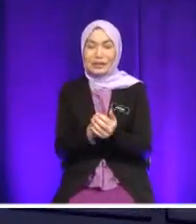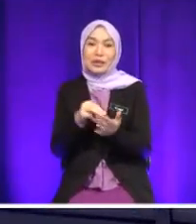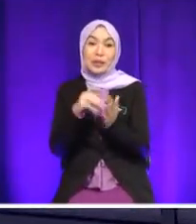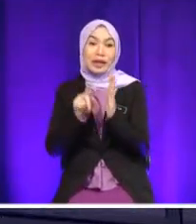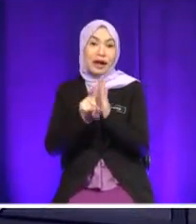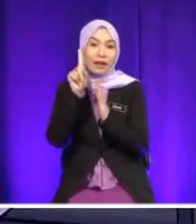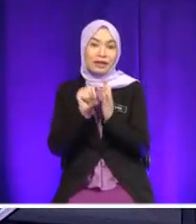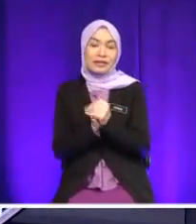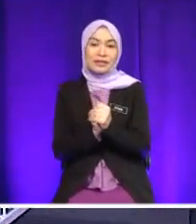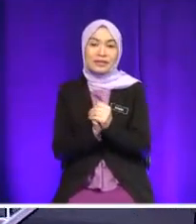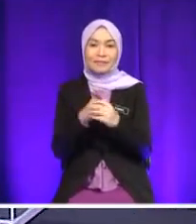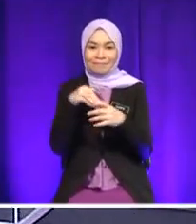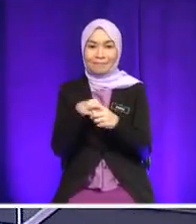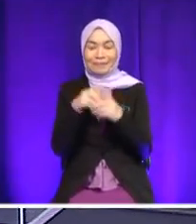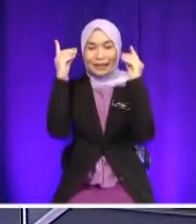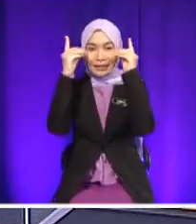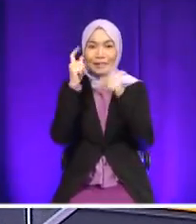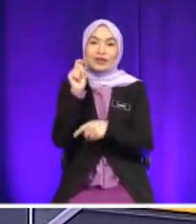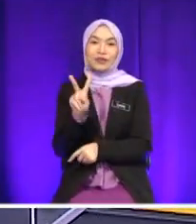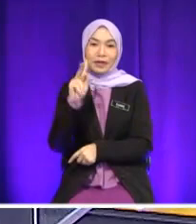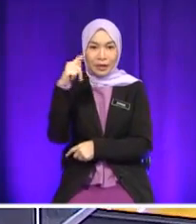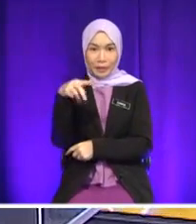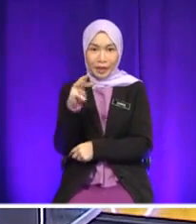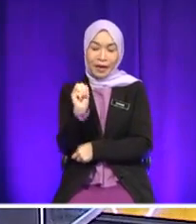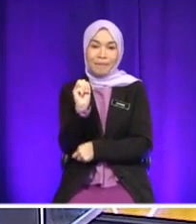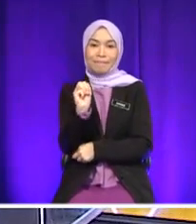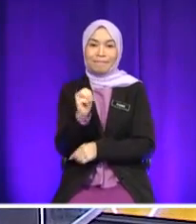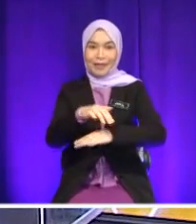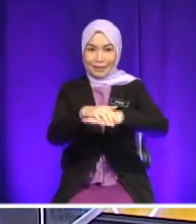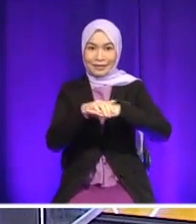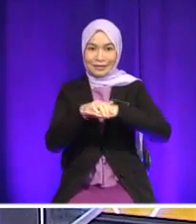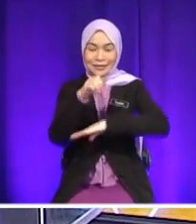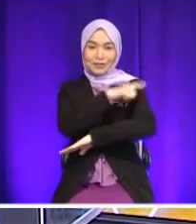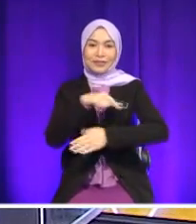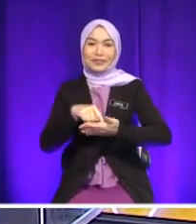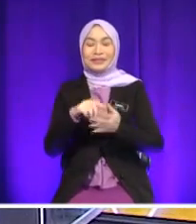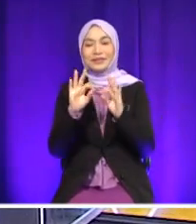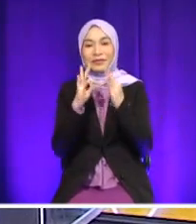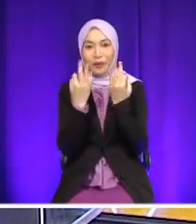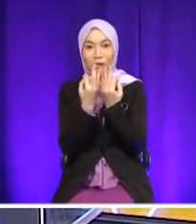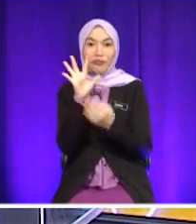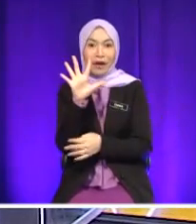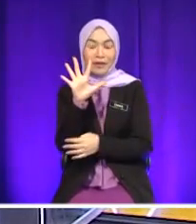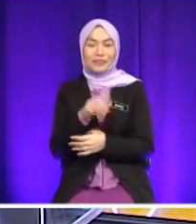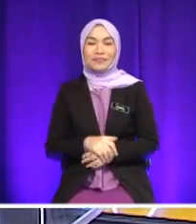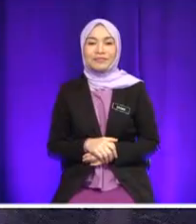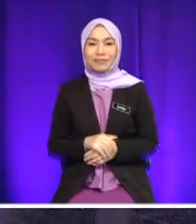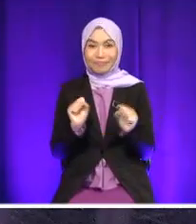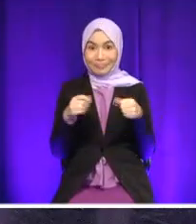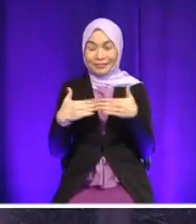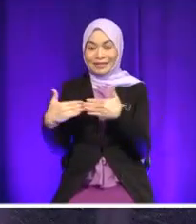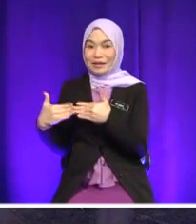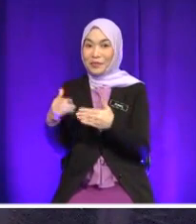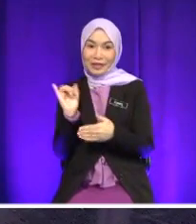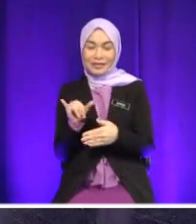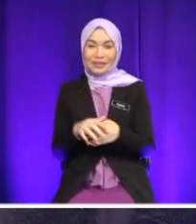Upper Form on DidikTV KPM. Our subject for today is English Form 5. So Miss Sim, shall we continue? Yeah, sure. All